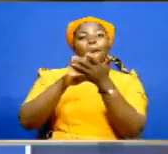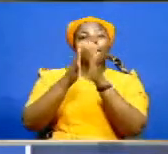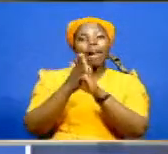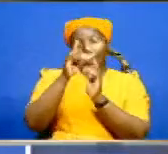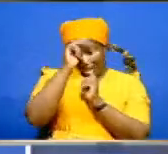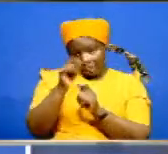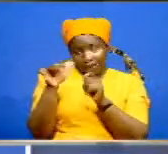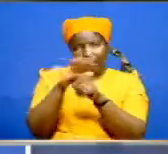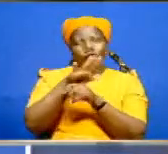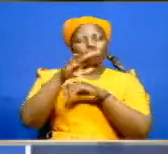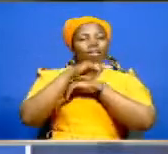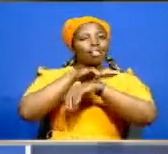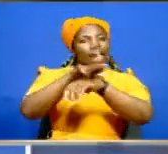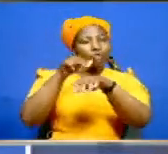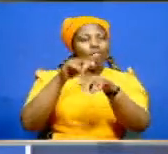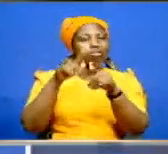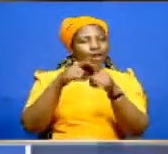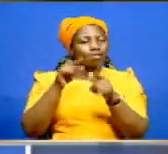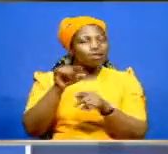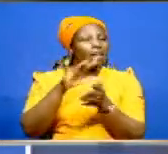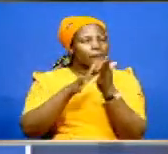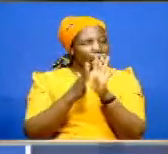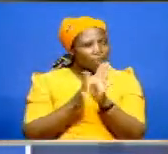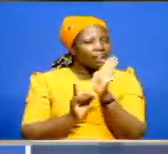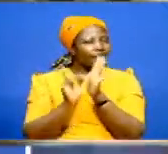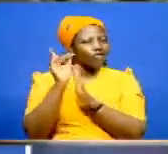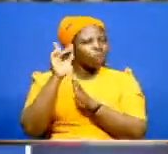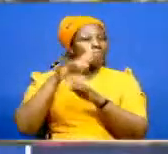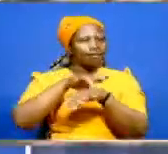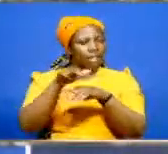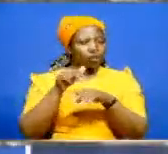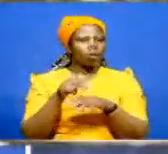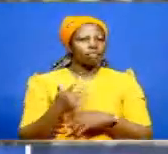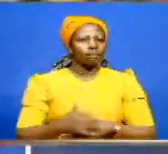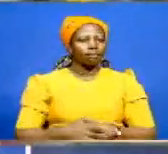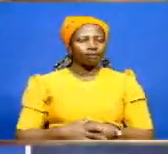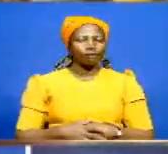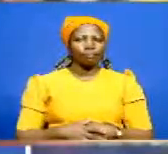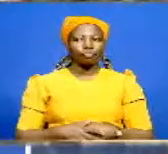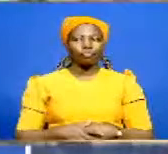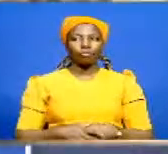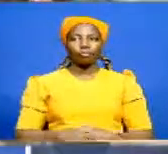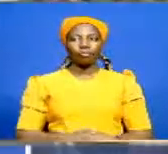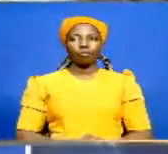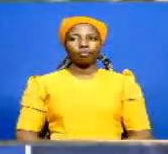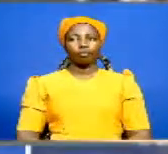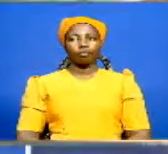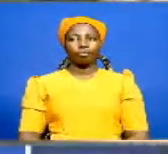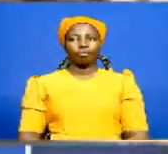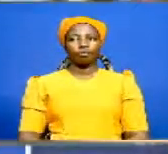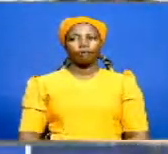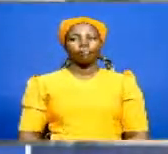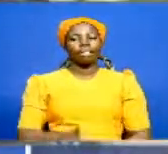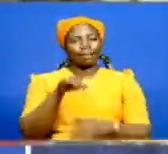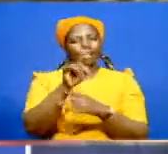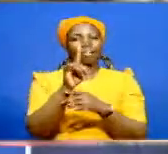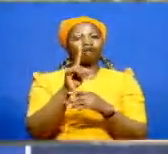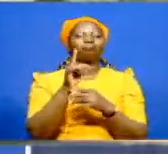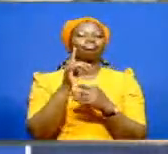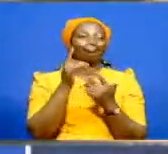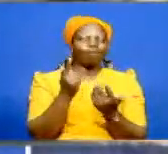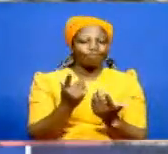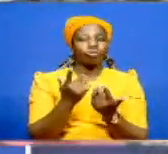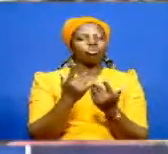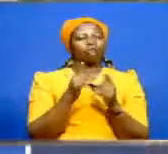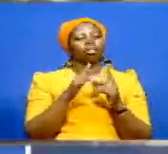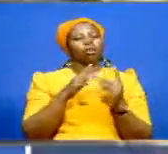heshima na itakuwa inchi ambaye maendeleo inawezekana. he would up his Nairobi